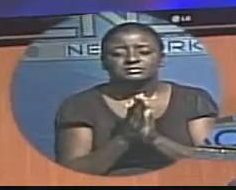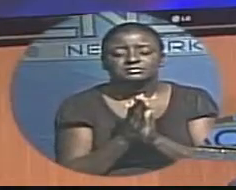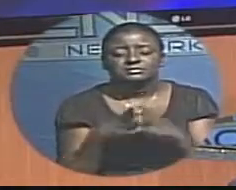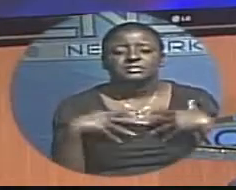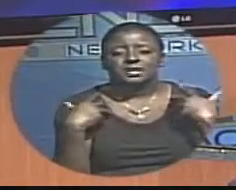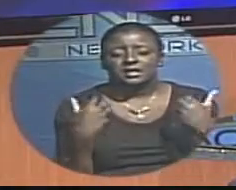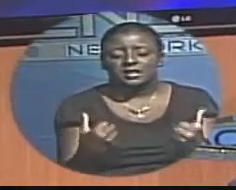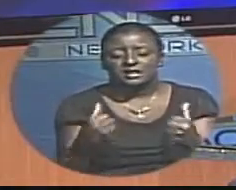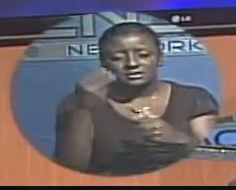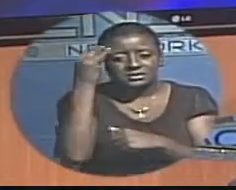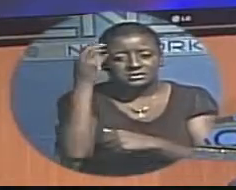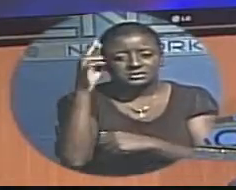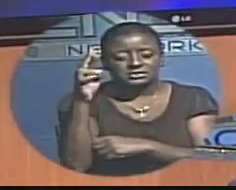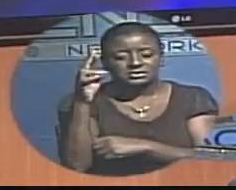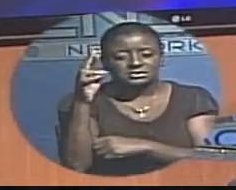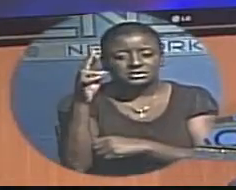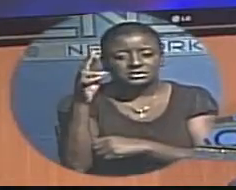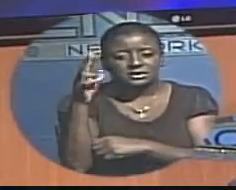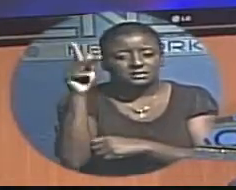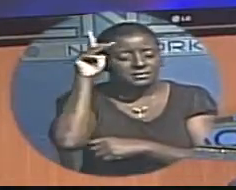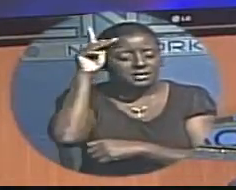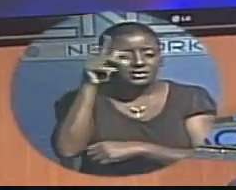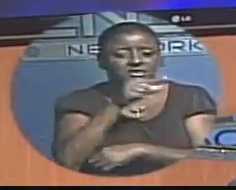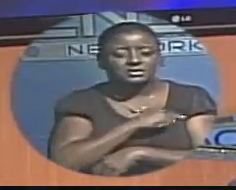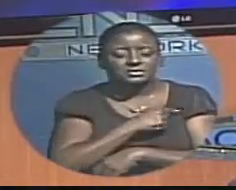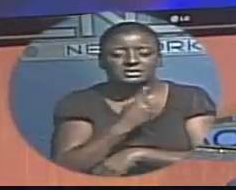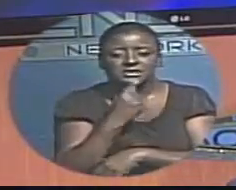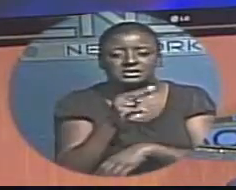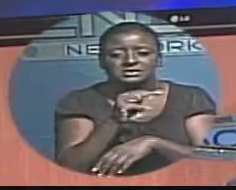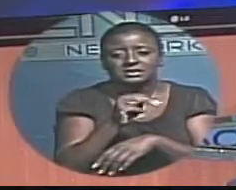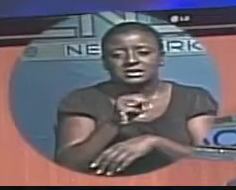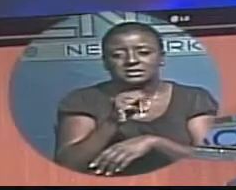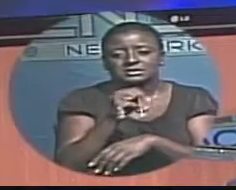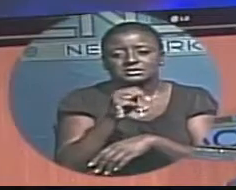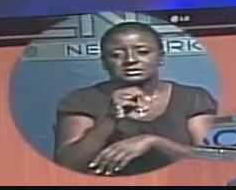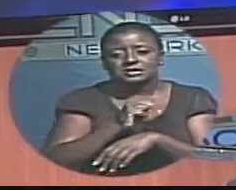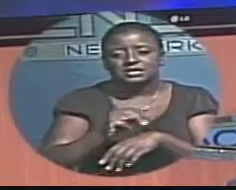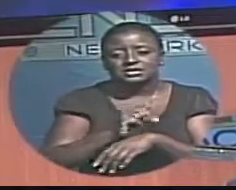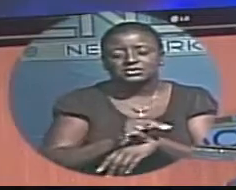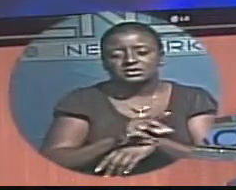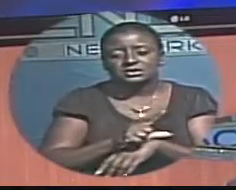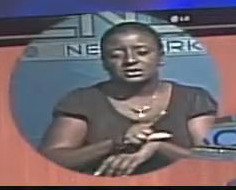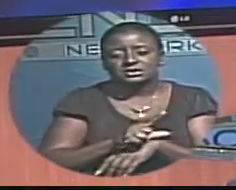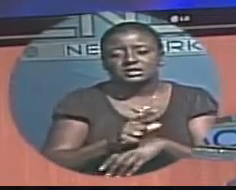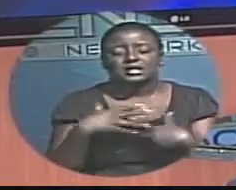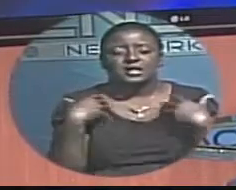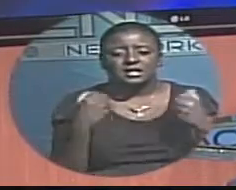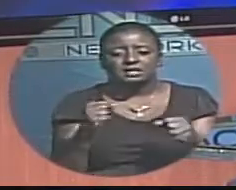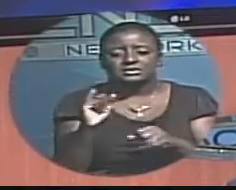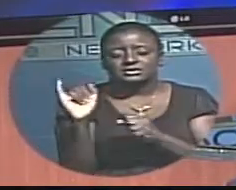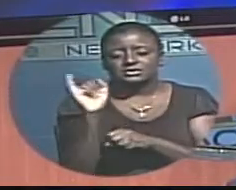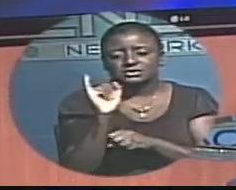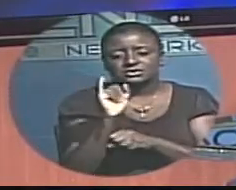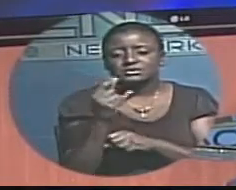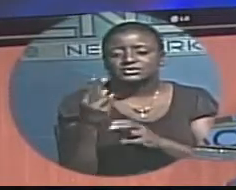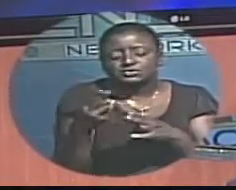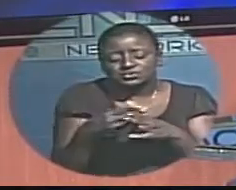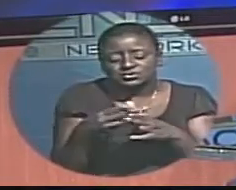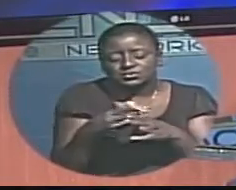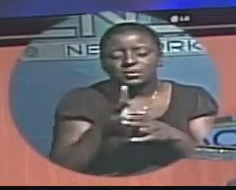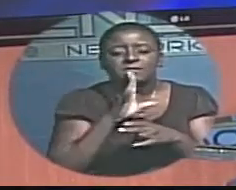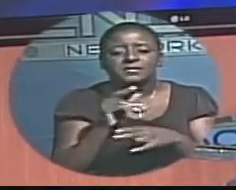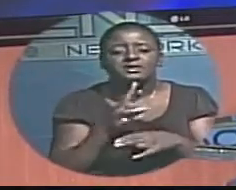Health Minister Dr. Perry Gomez says national health insurance could soon be a reality. The Progressive Liberal Party government wants